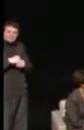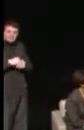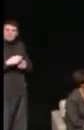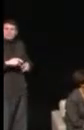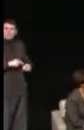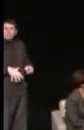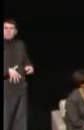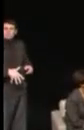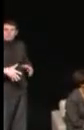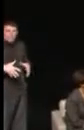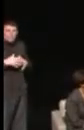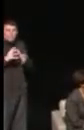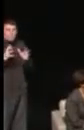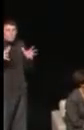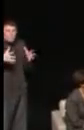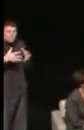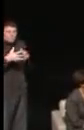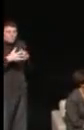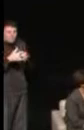embrace of creation.